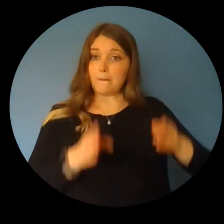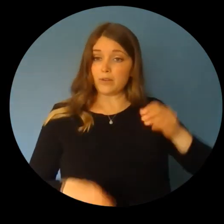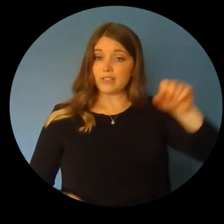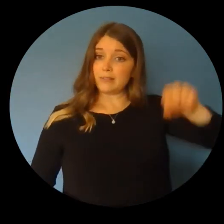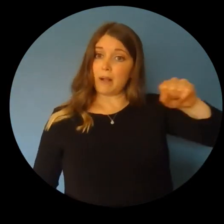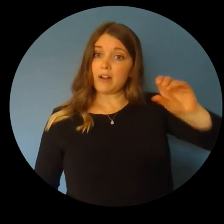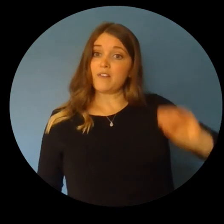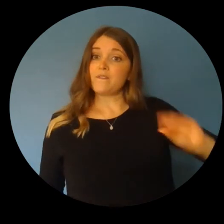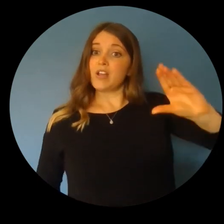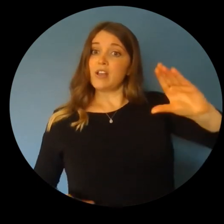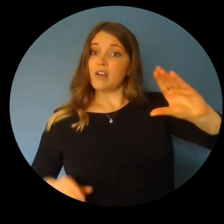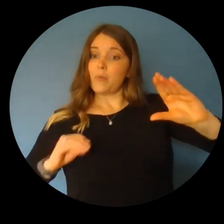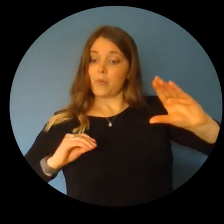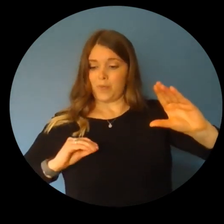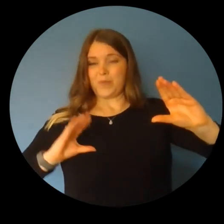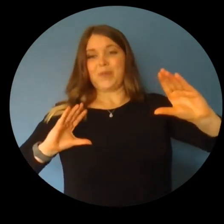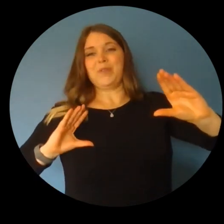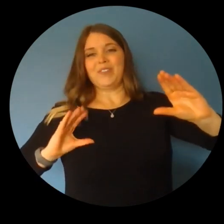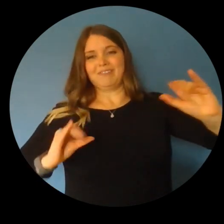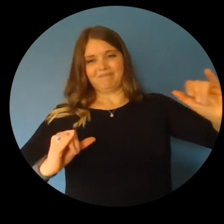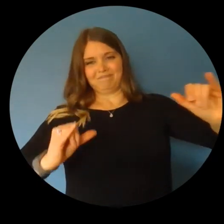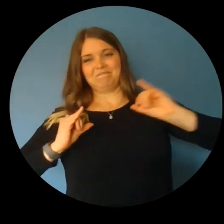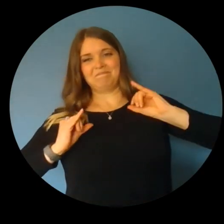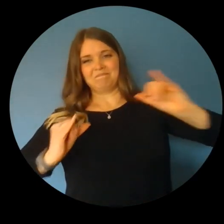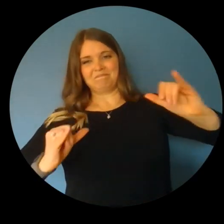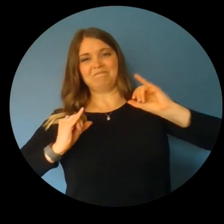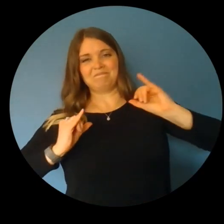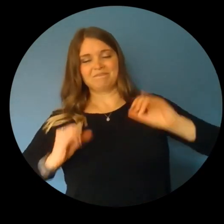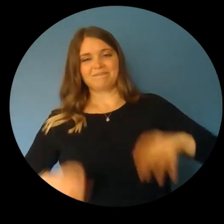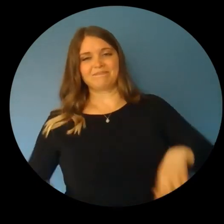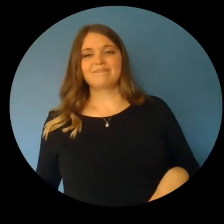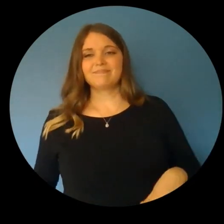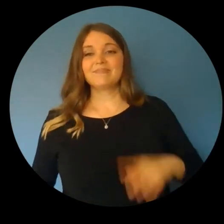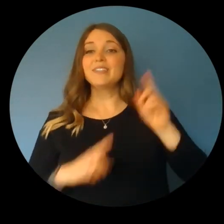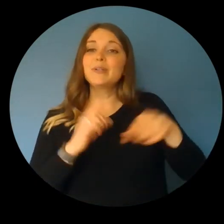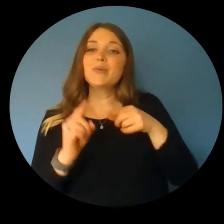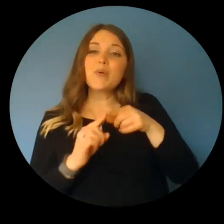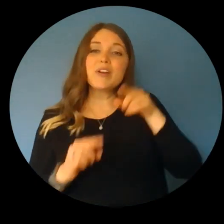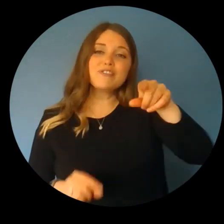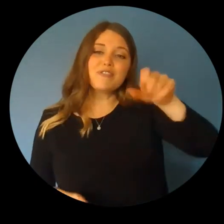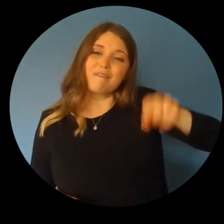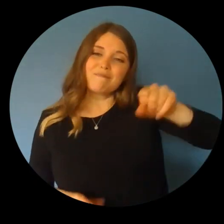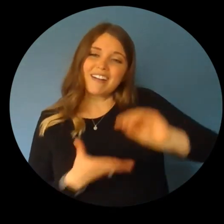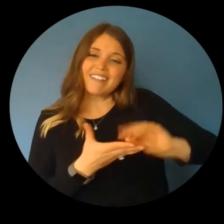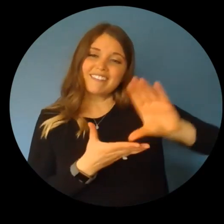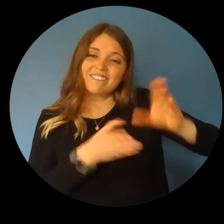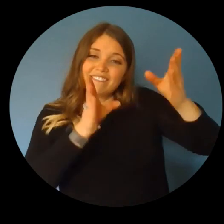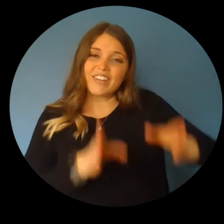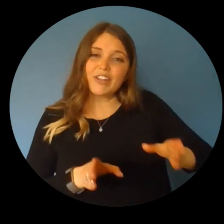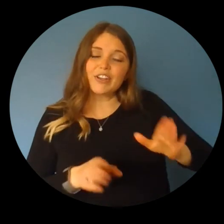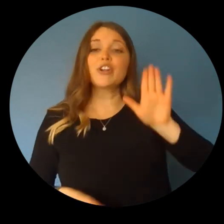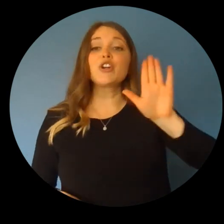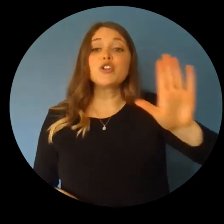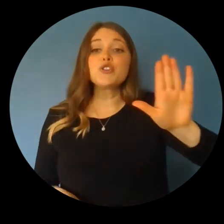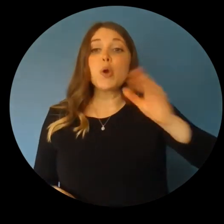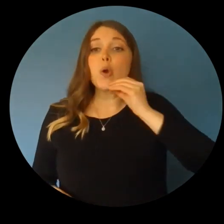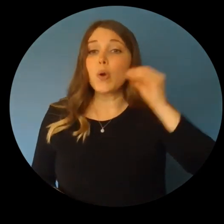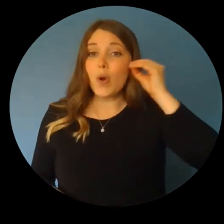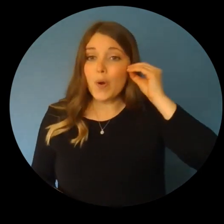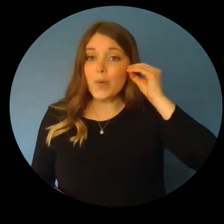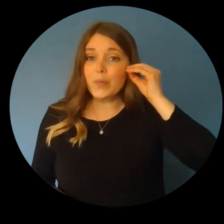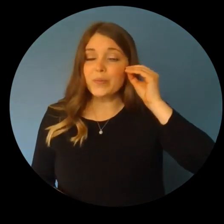you fill your own bucket too. When you are a bucket filler, you make your home and your school and